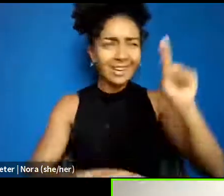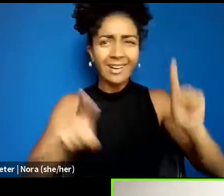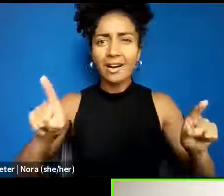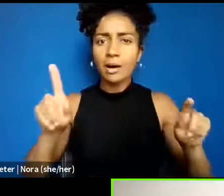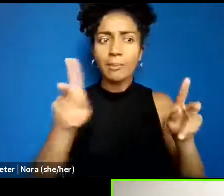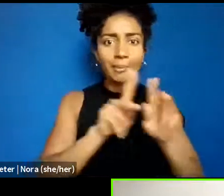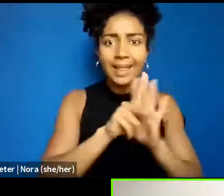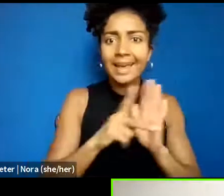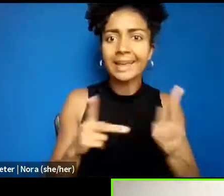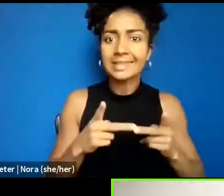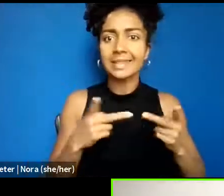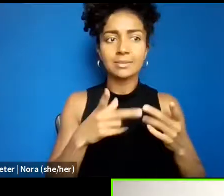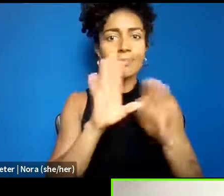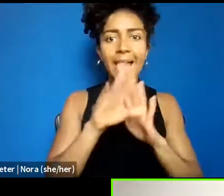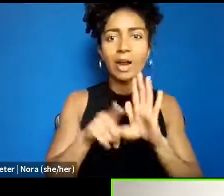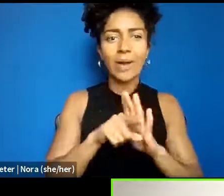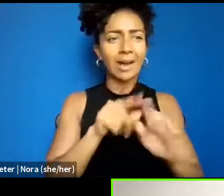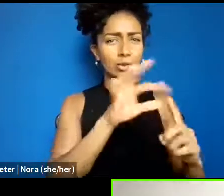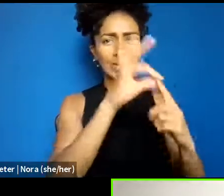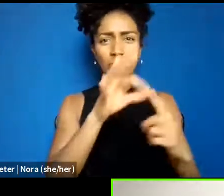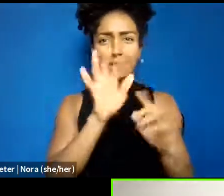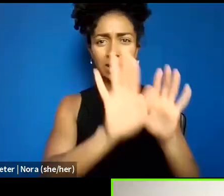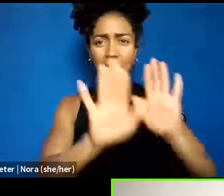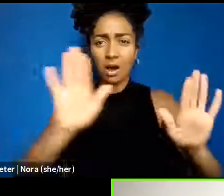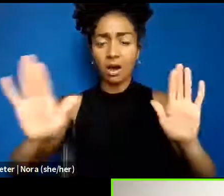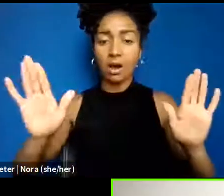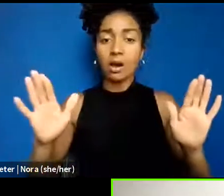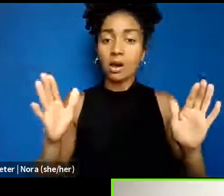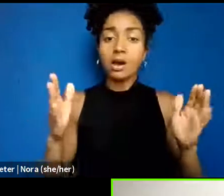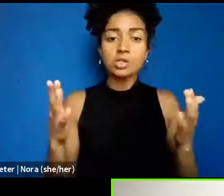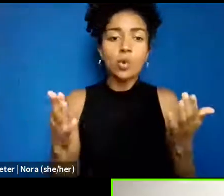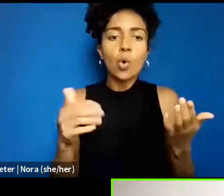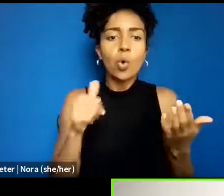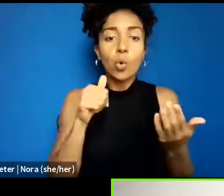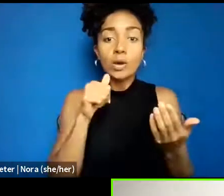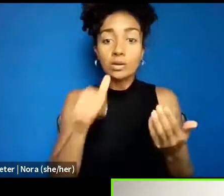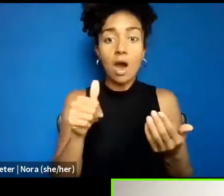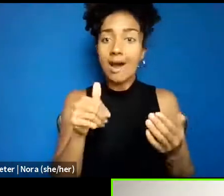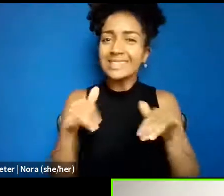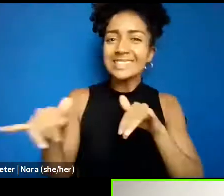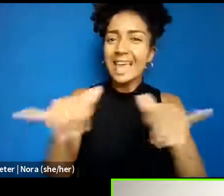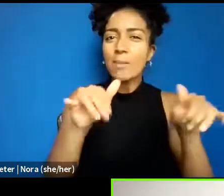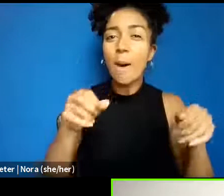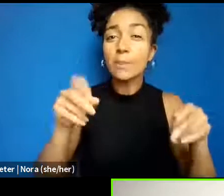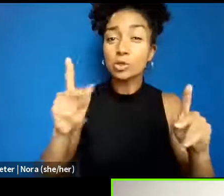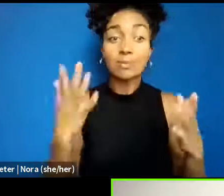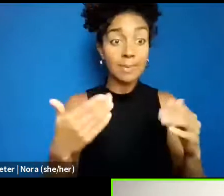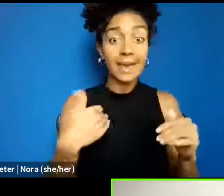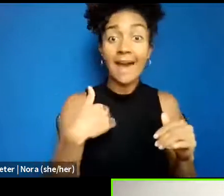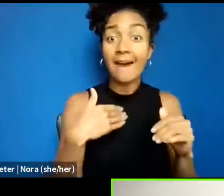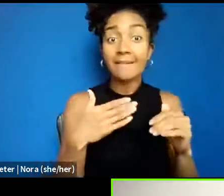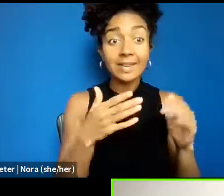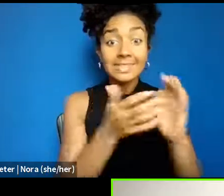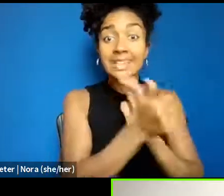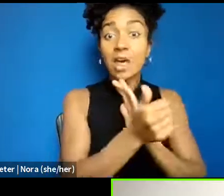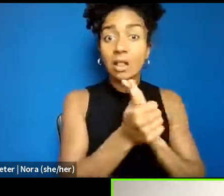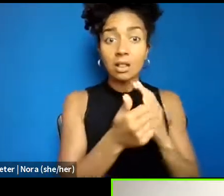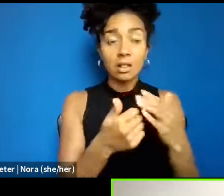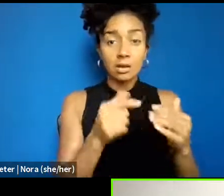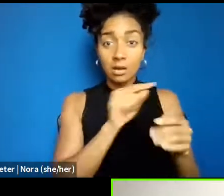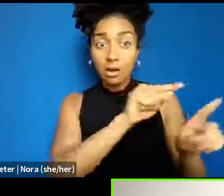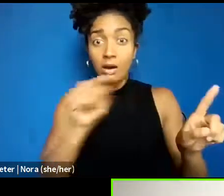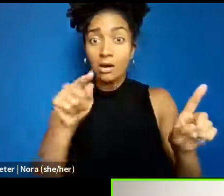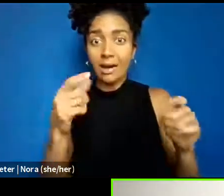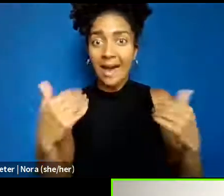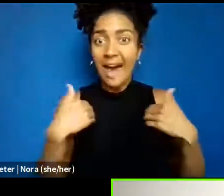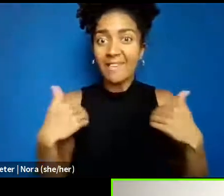to opportunity. They absolutely have the potential, they absolutely have the skills, but they have not had the access to opportunities that others have had.